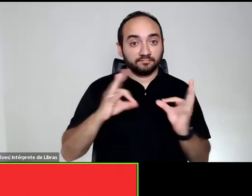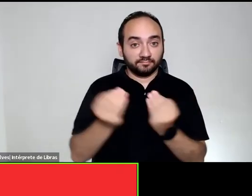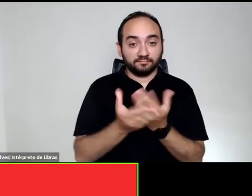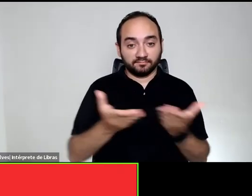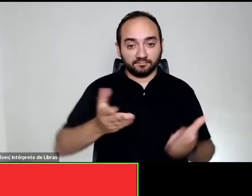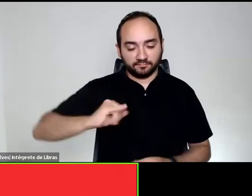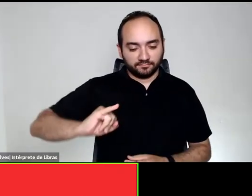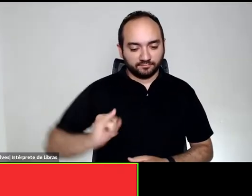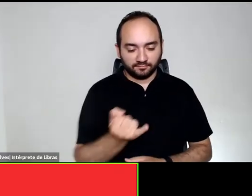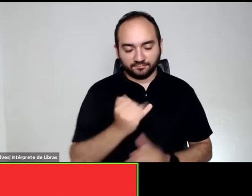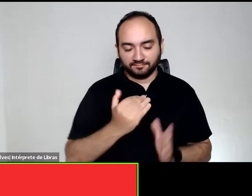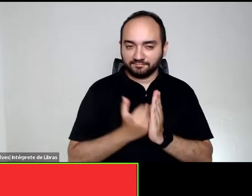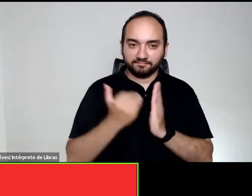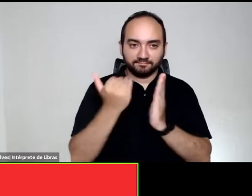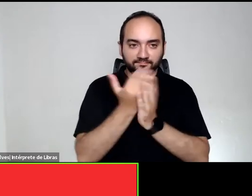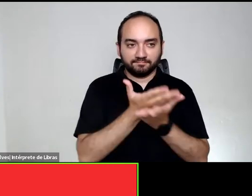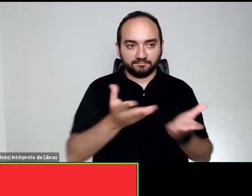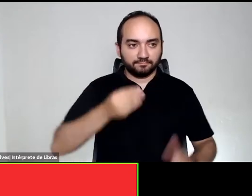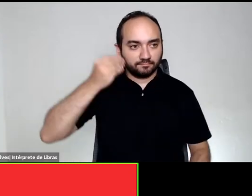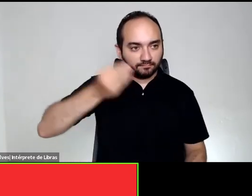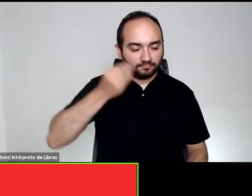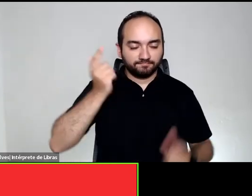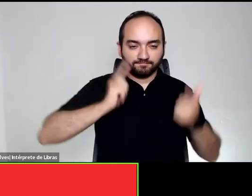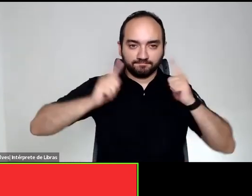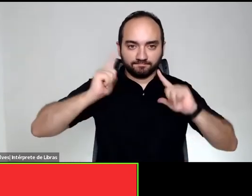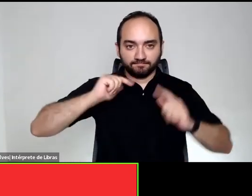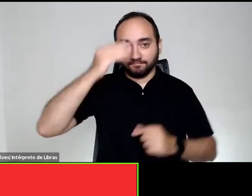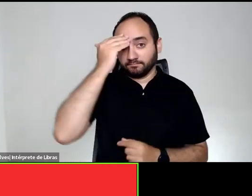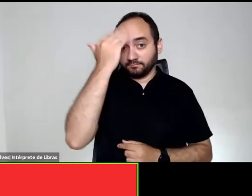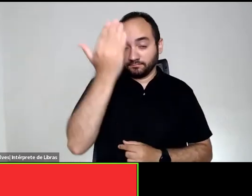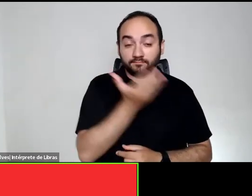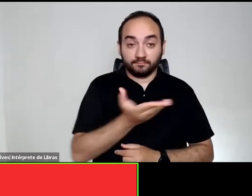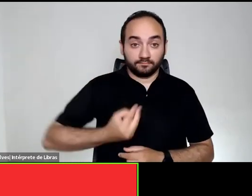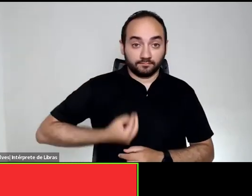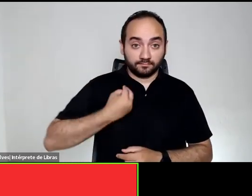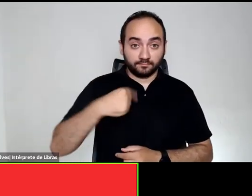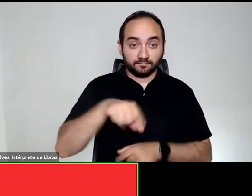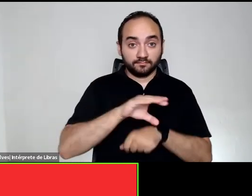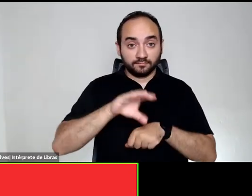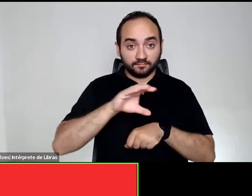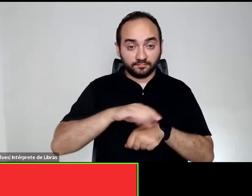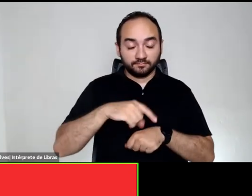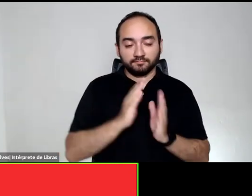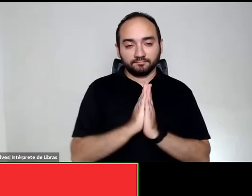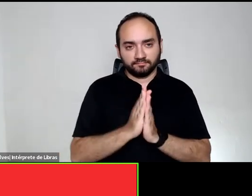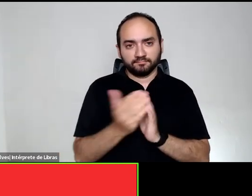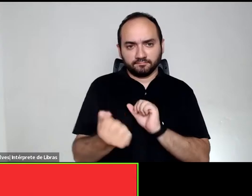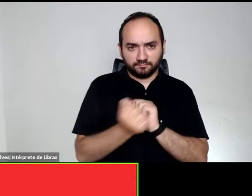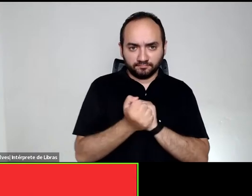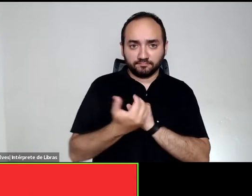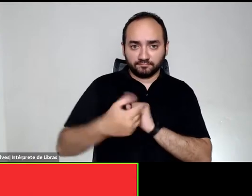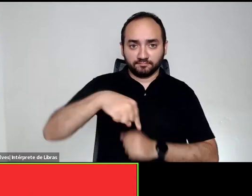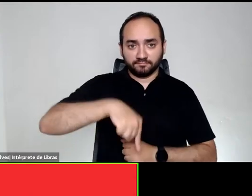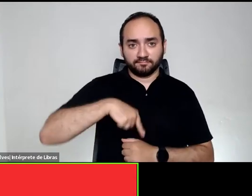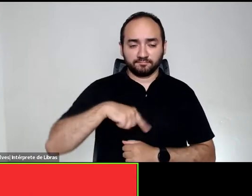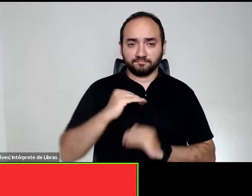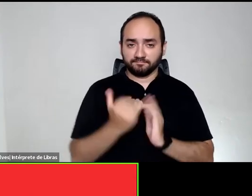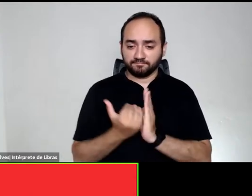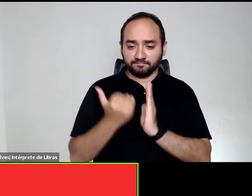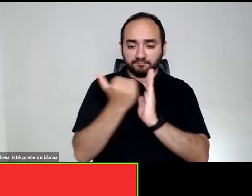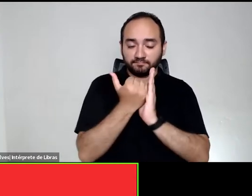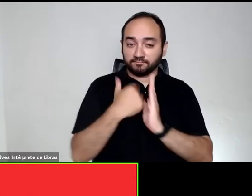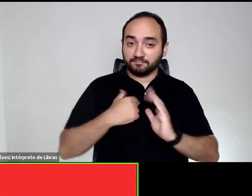thank you for joining this webinar. Please bear with me for just a moment as I try and to show